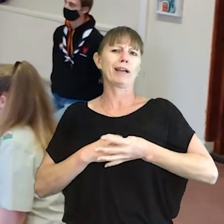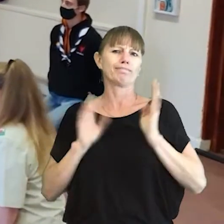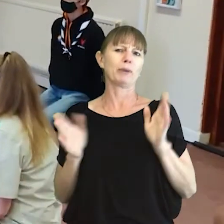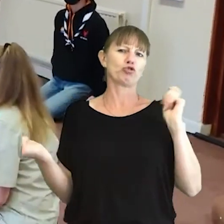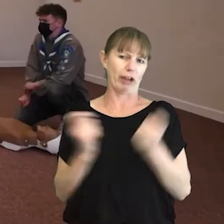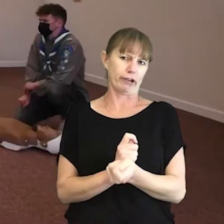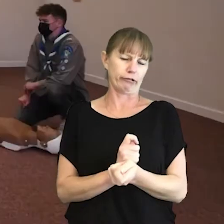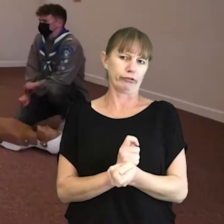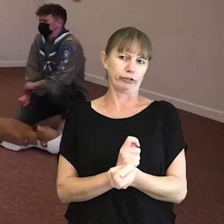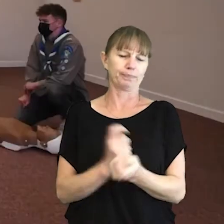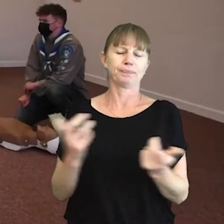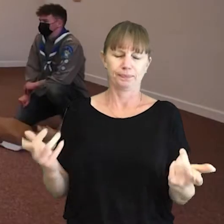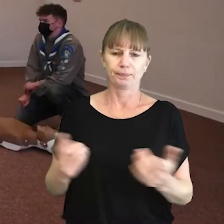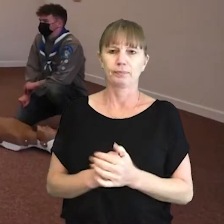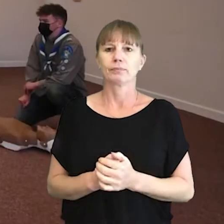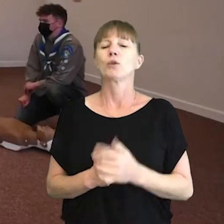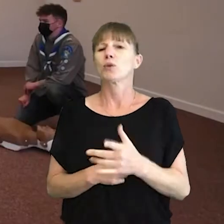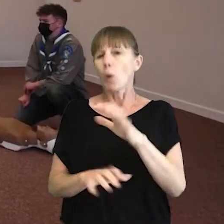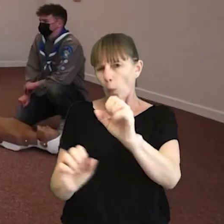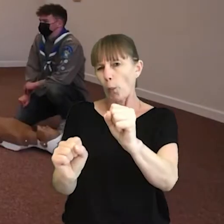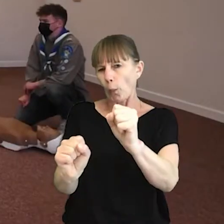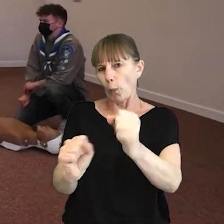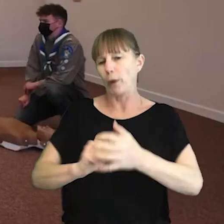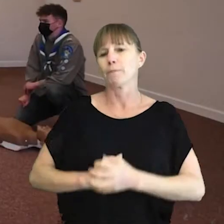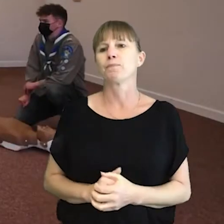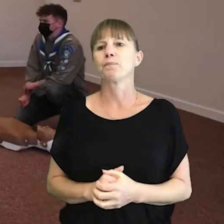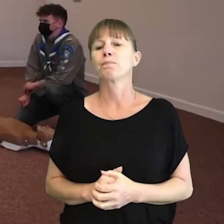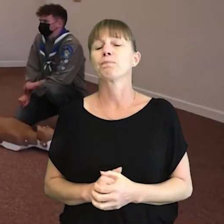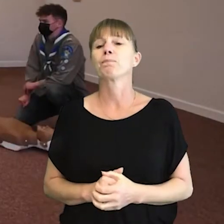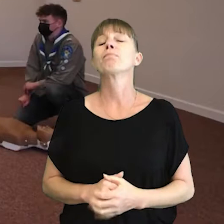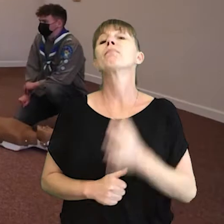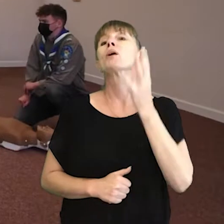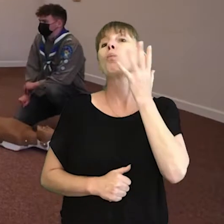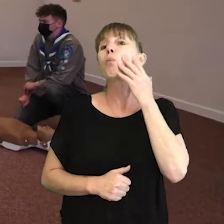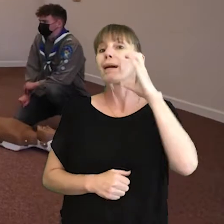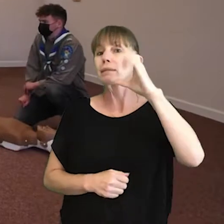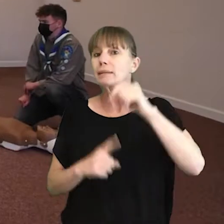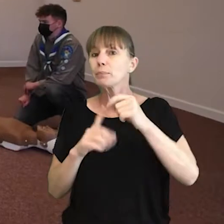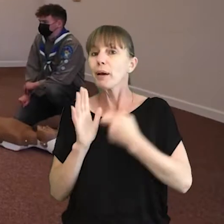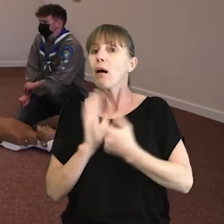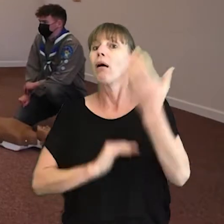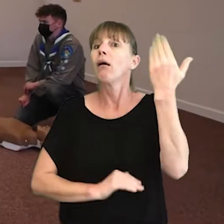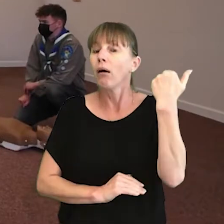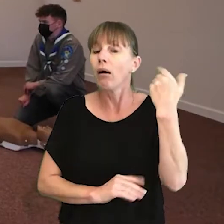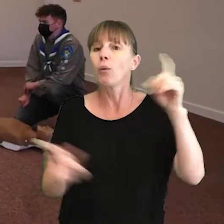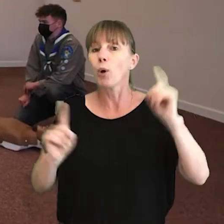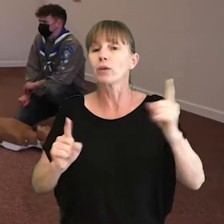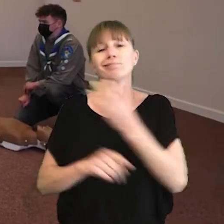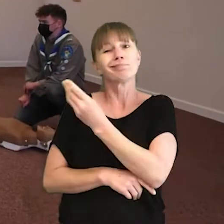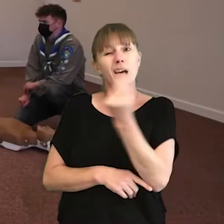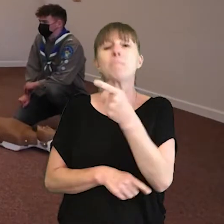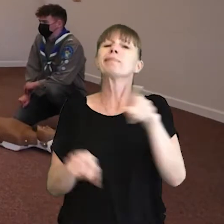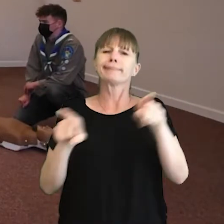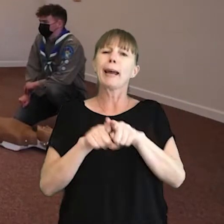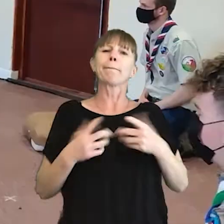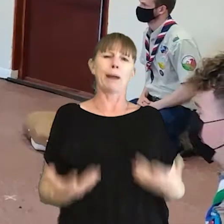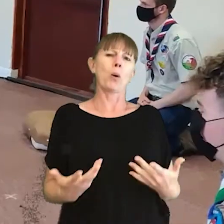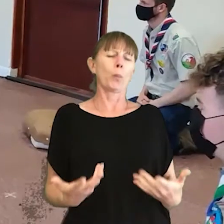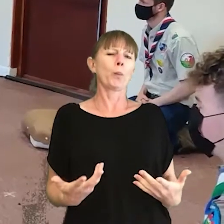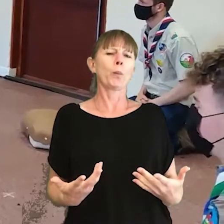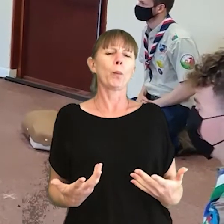of COVID, so just bear with. When we did CPR before, some of it will still be the